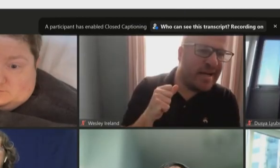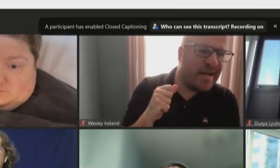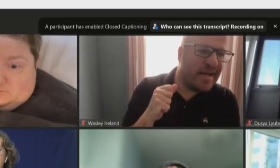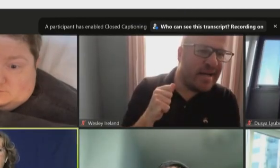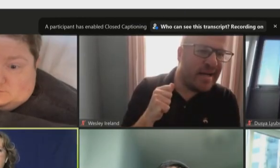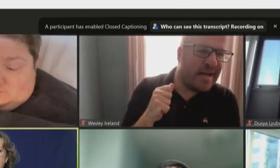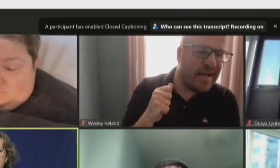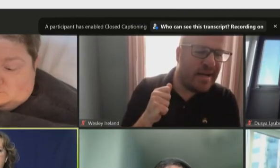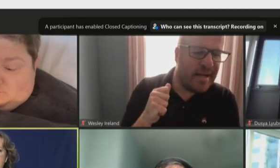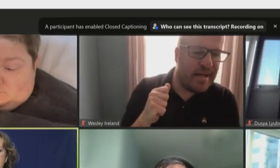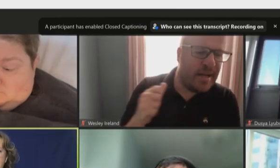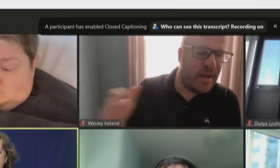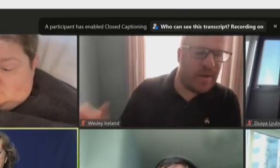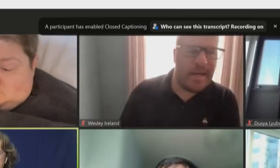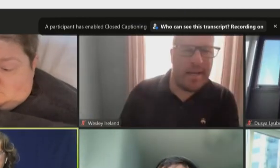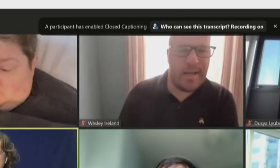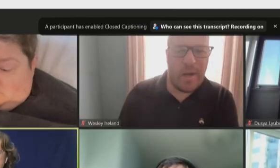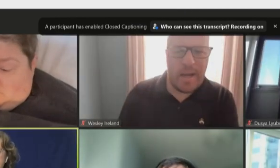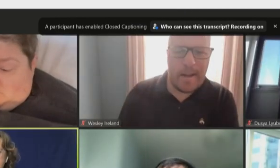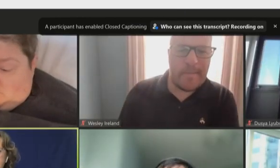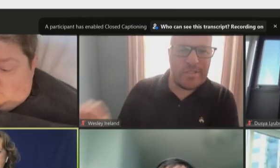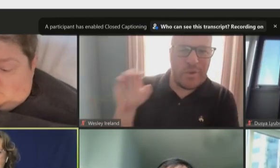again, the acronym ESCAPE,